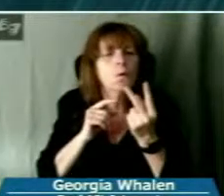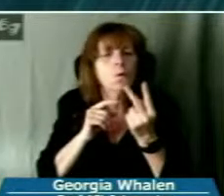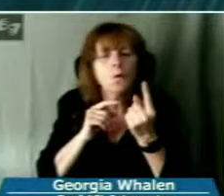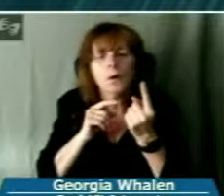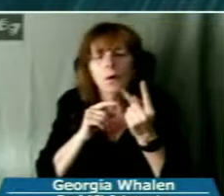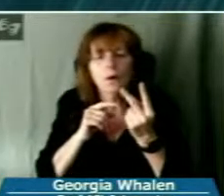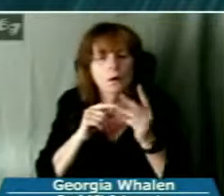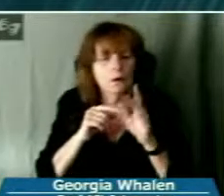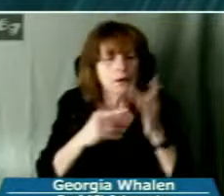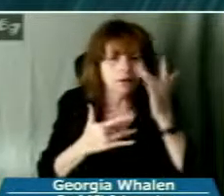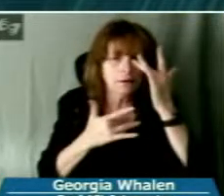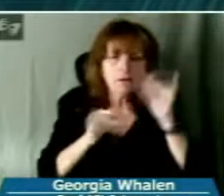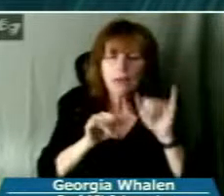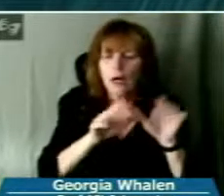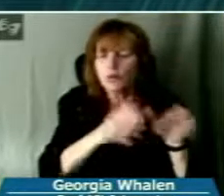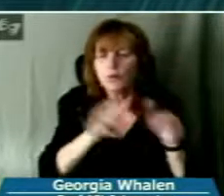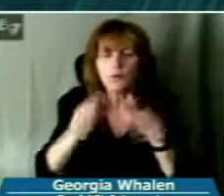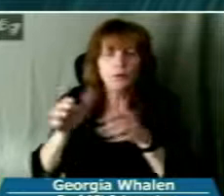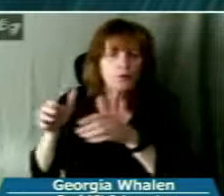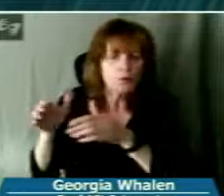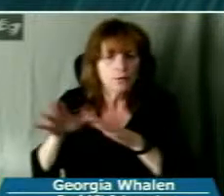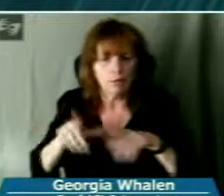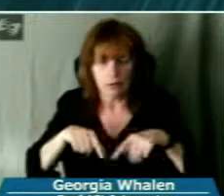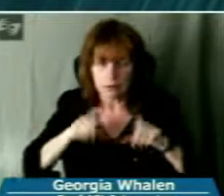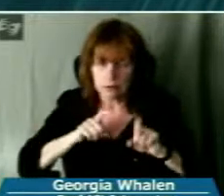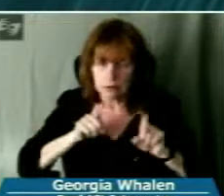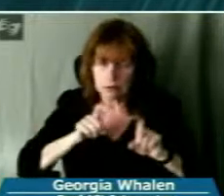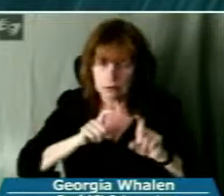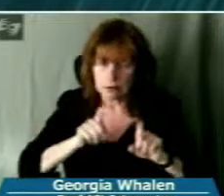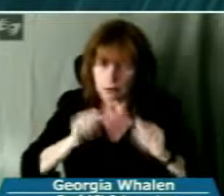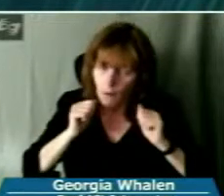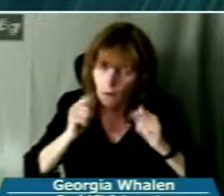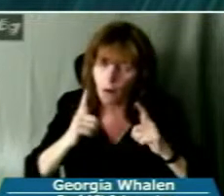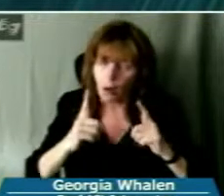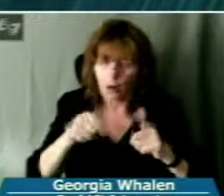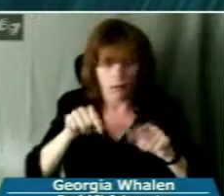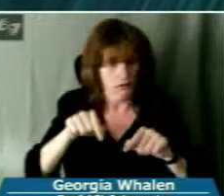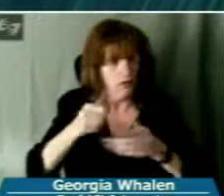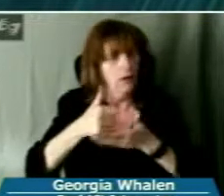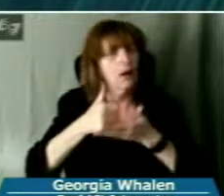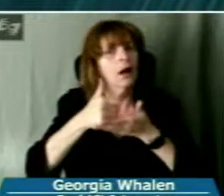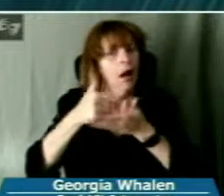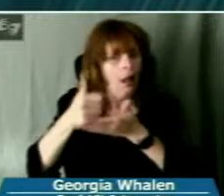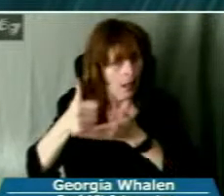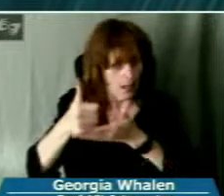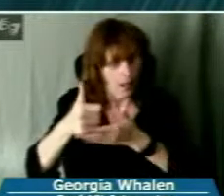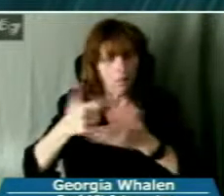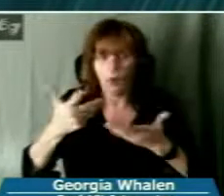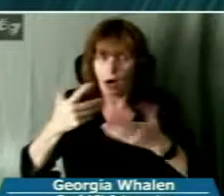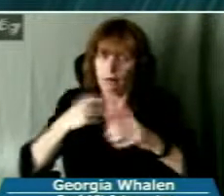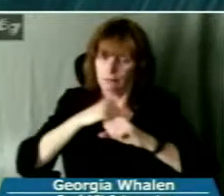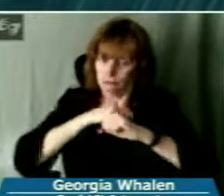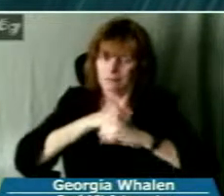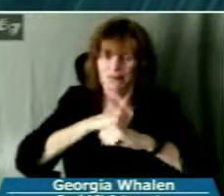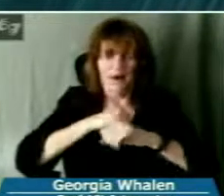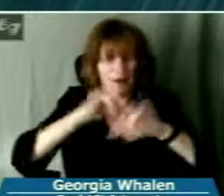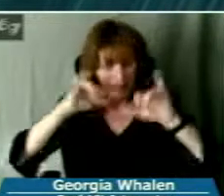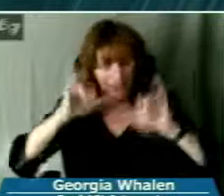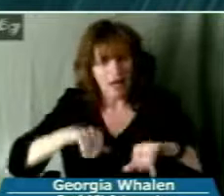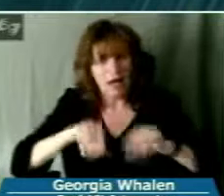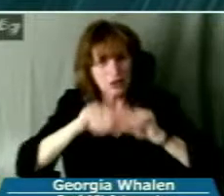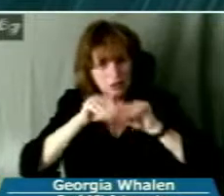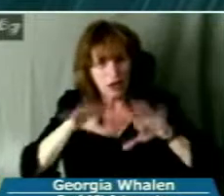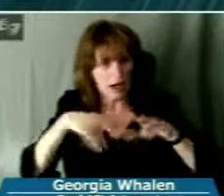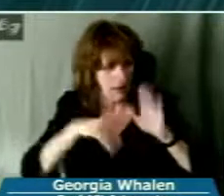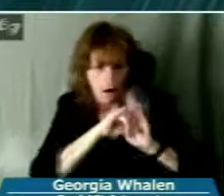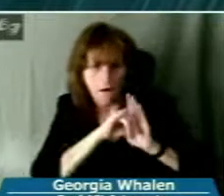the mass testing that was done, or primarily due to the mass testing that was done in long-term care facilities, which helped to identify where there